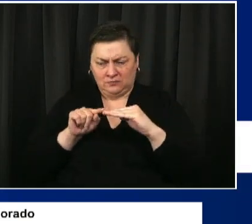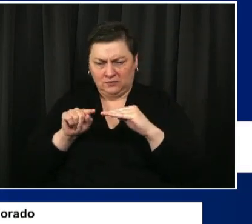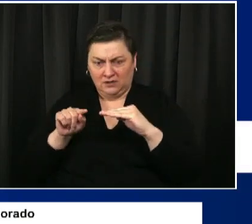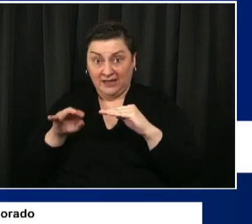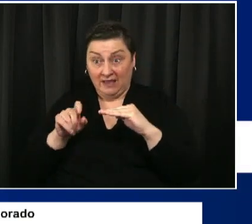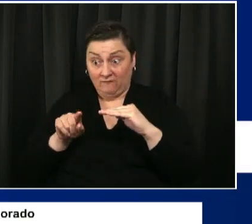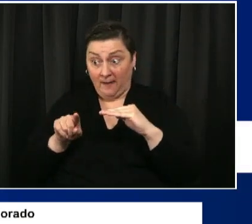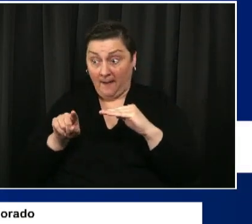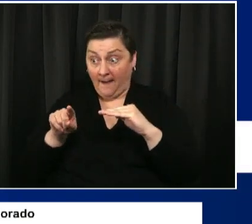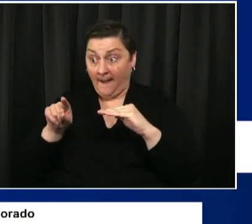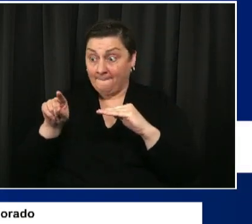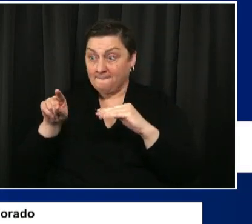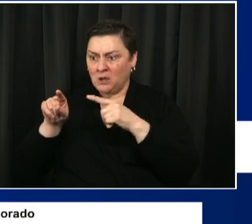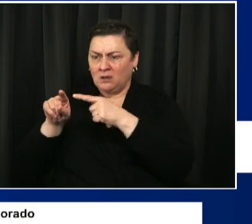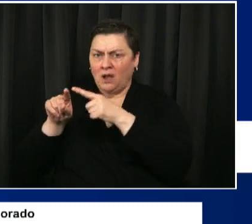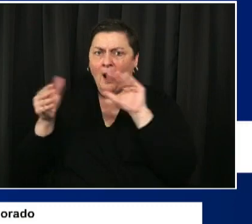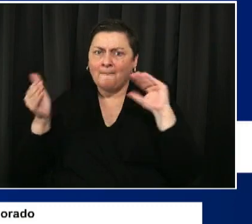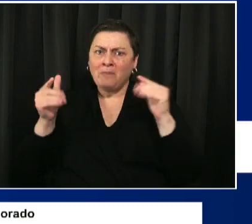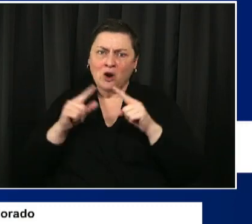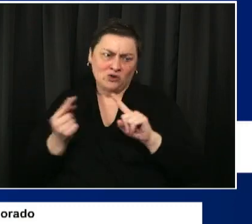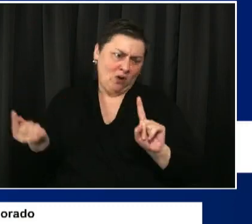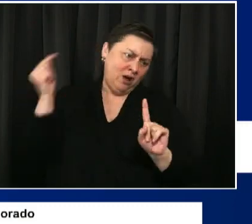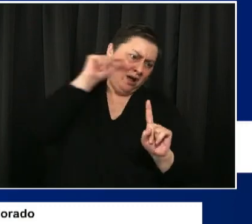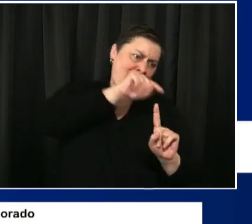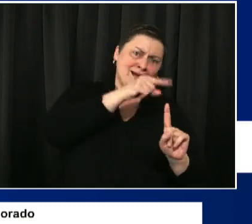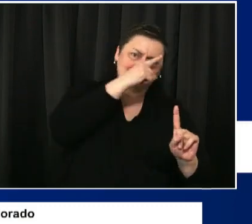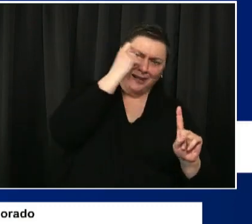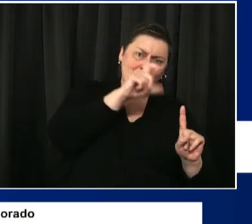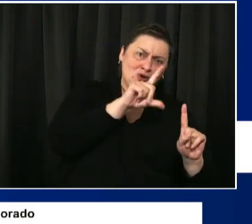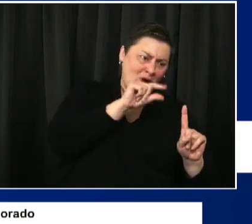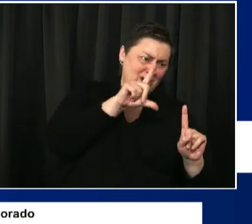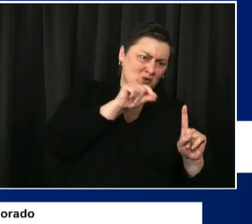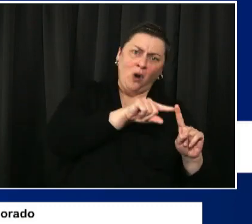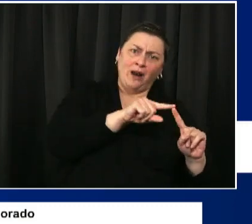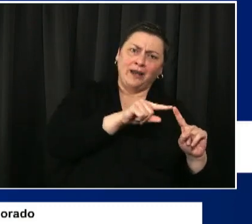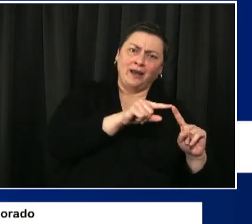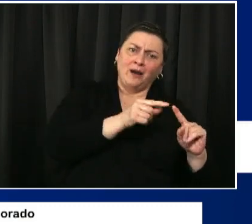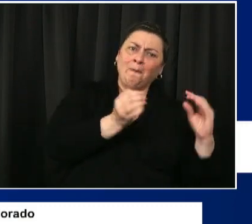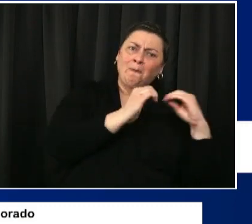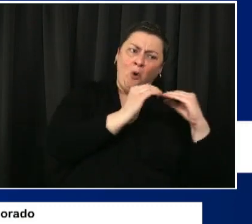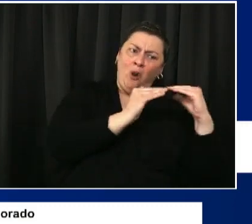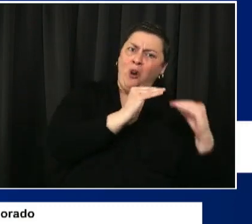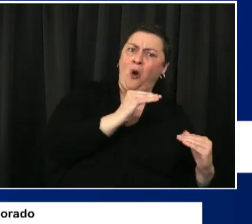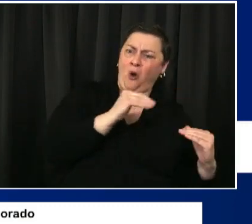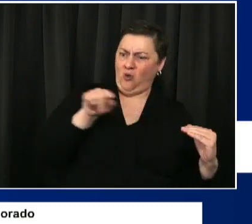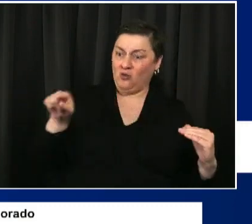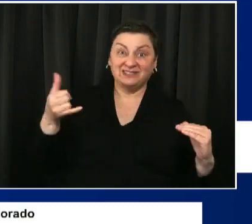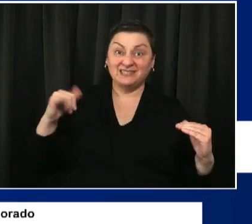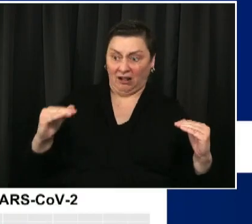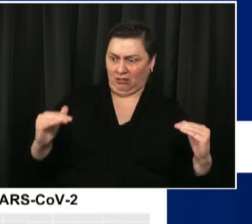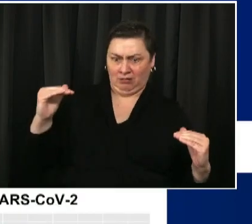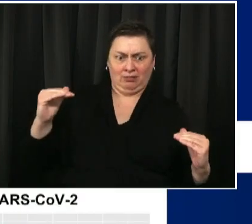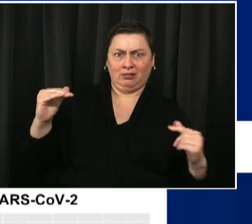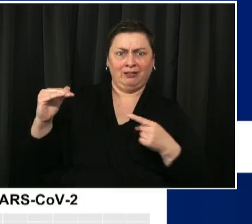higher than we would want to be to see that kind of return of a rise of the epidemic curve. Next.